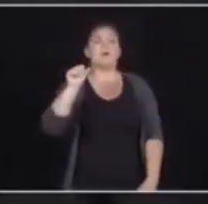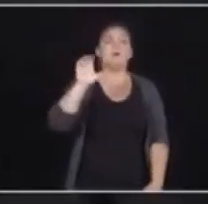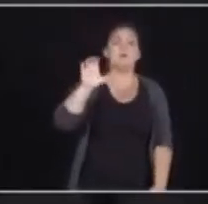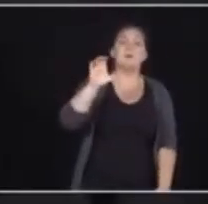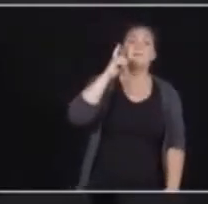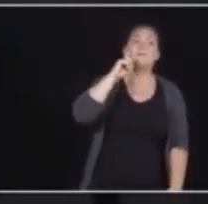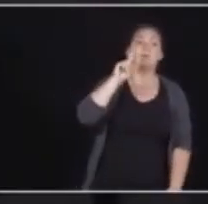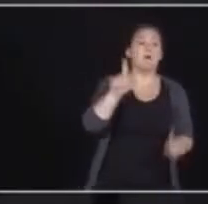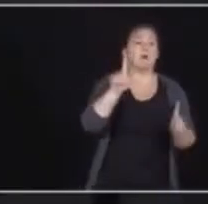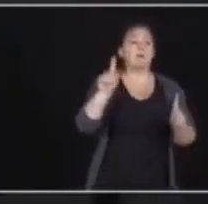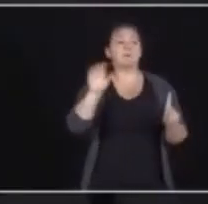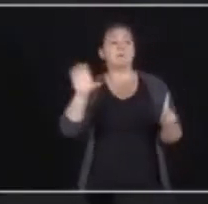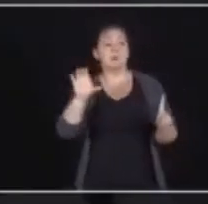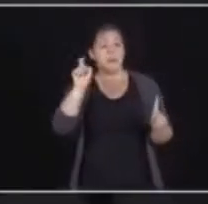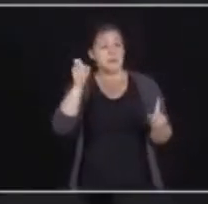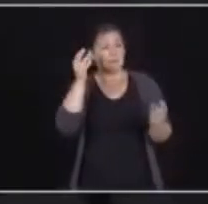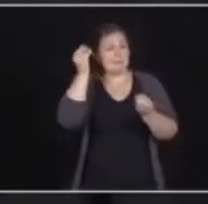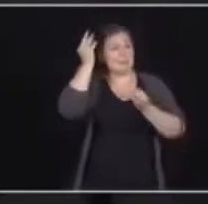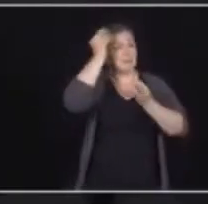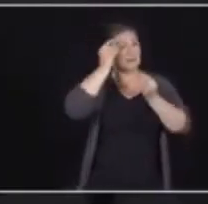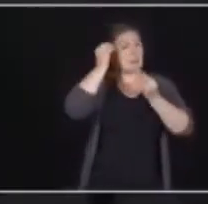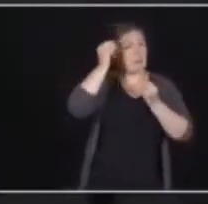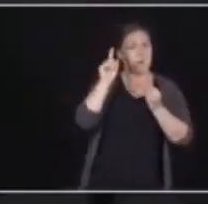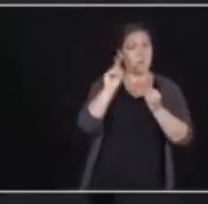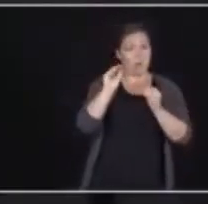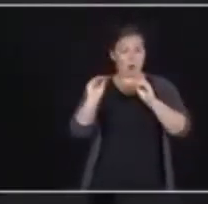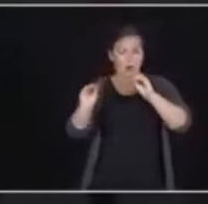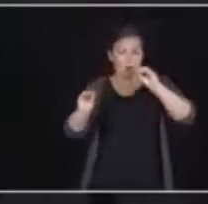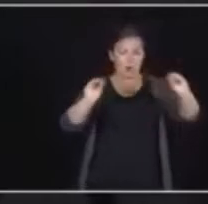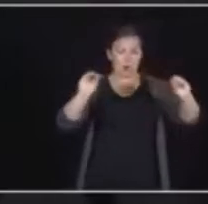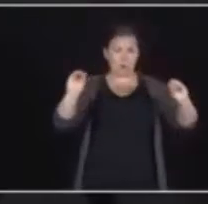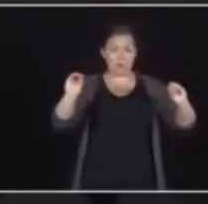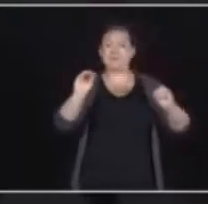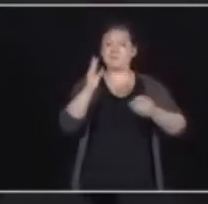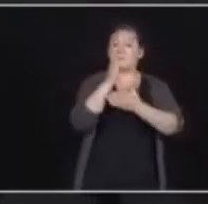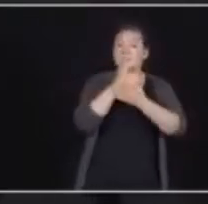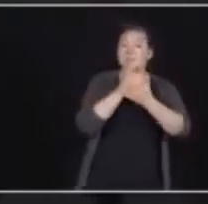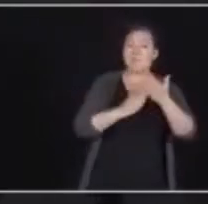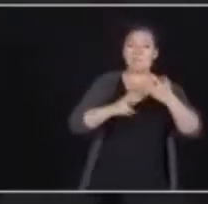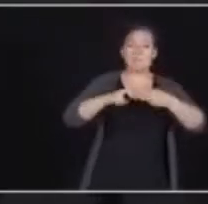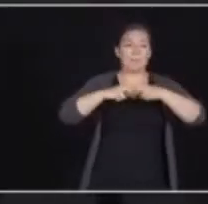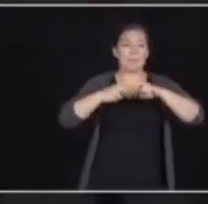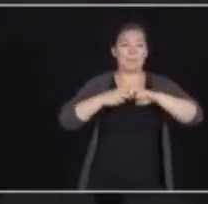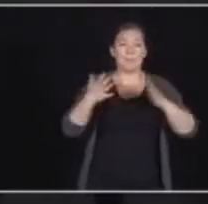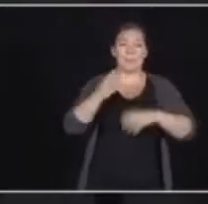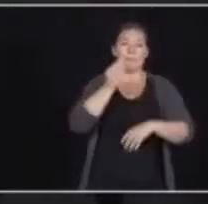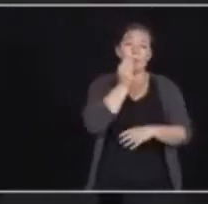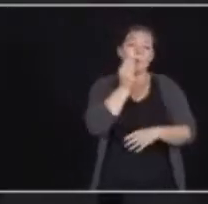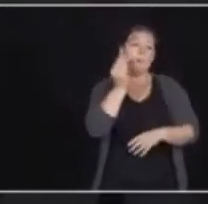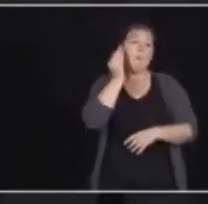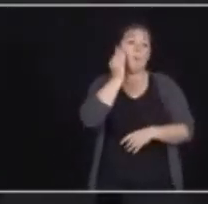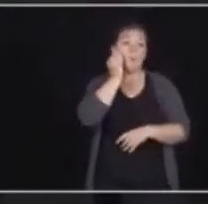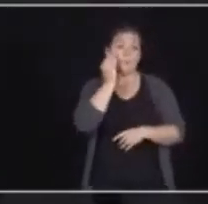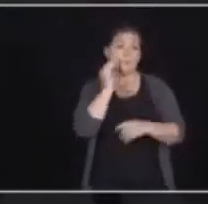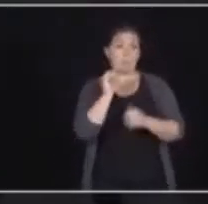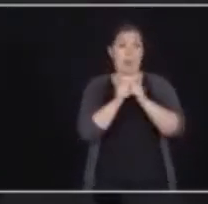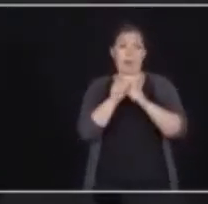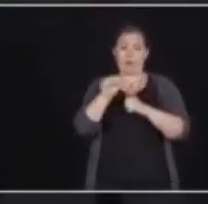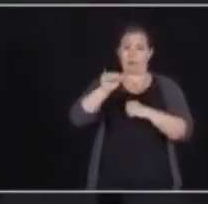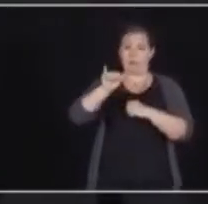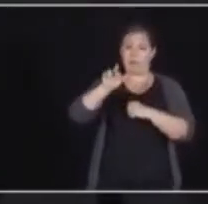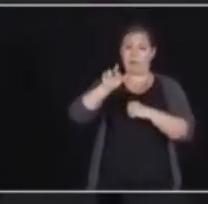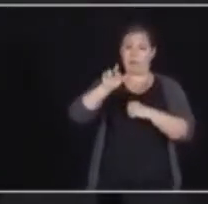to be a thoughtful process. There is a concerns around how air flows in those homes, and we need to be thoughtful about